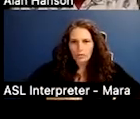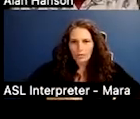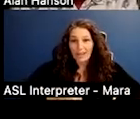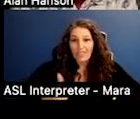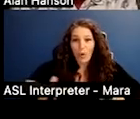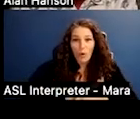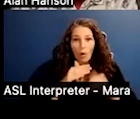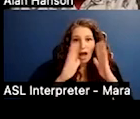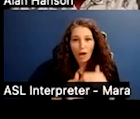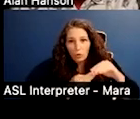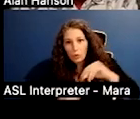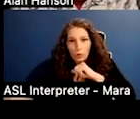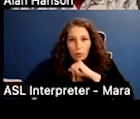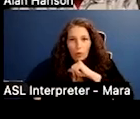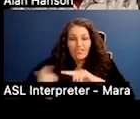next slide, you'll see